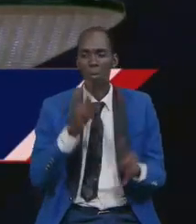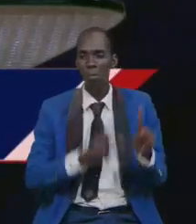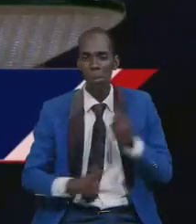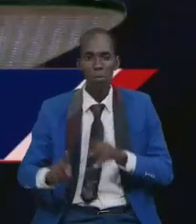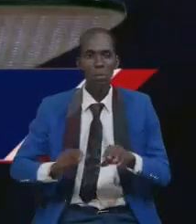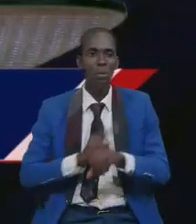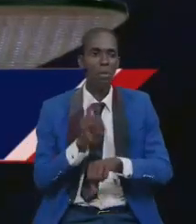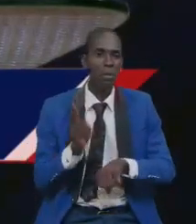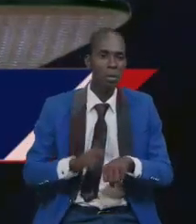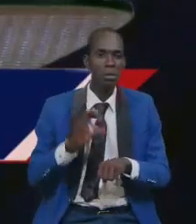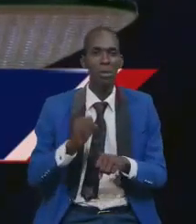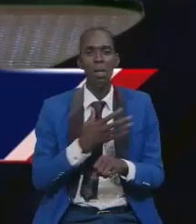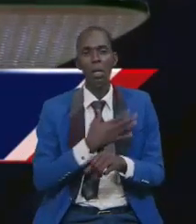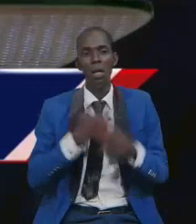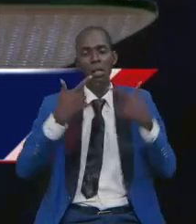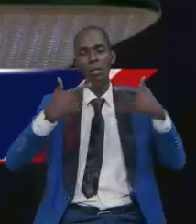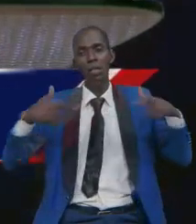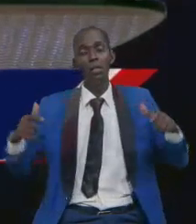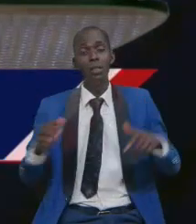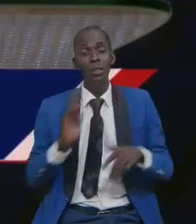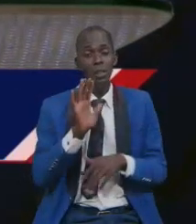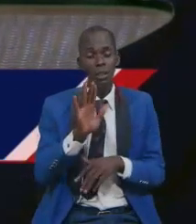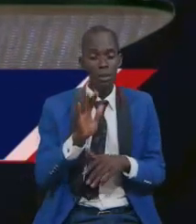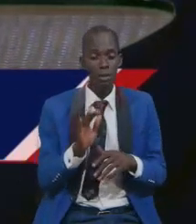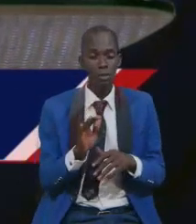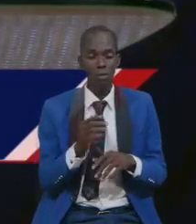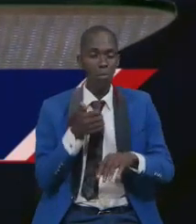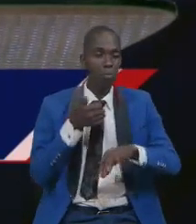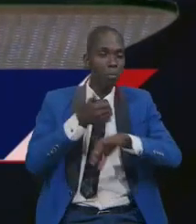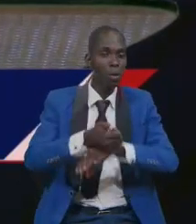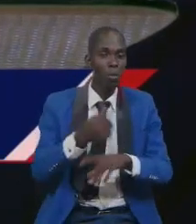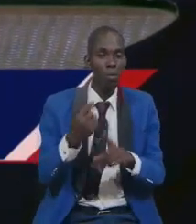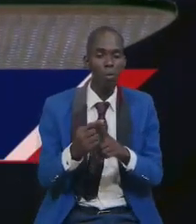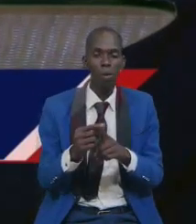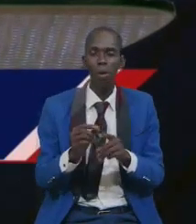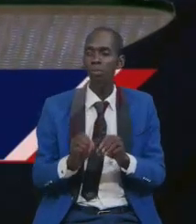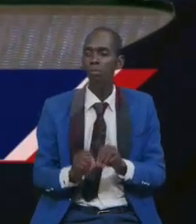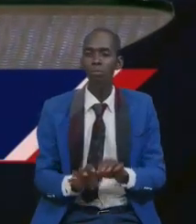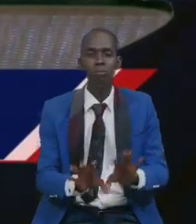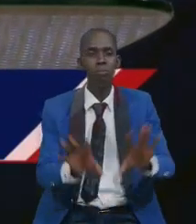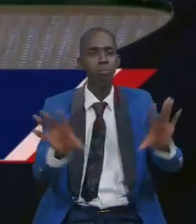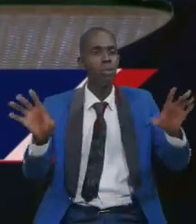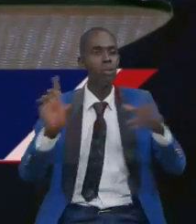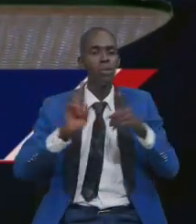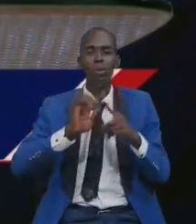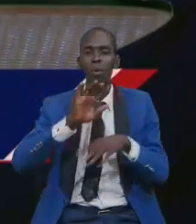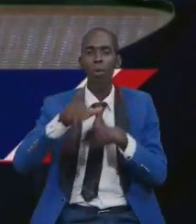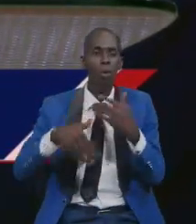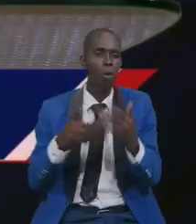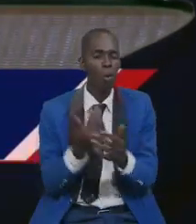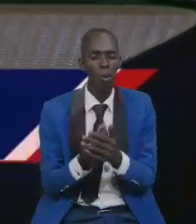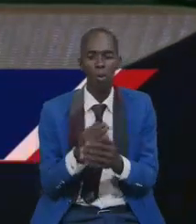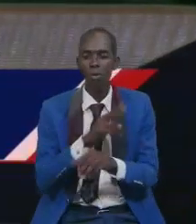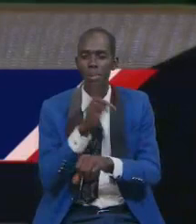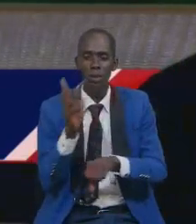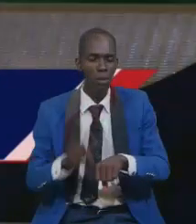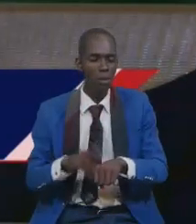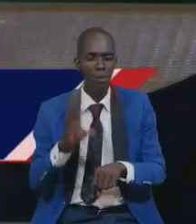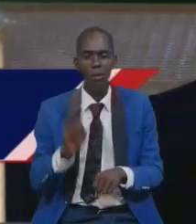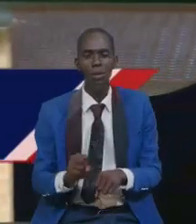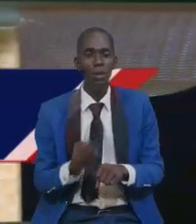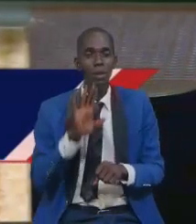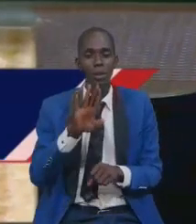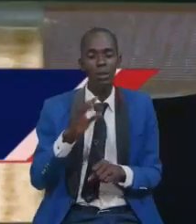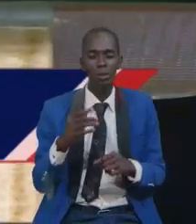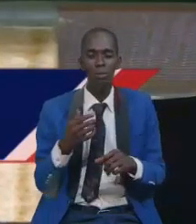blasphemy had gone to all nations, his blasphemy had gone to all people, his pride had been